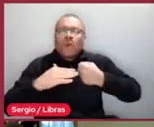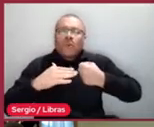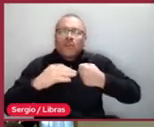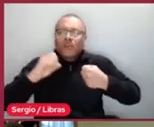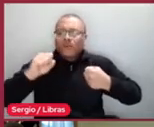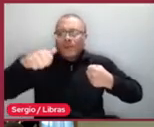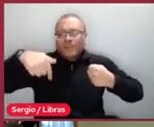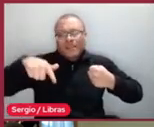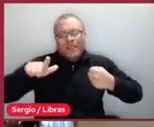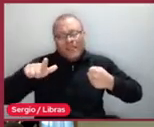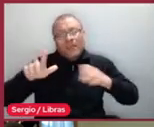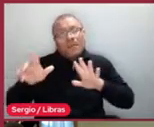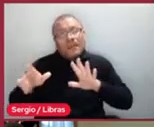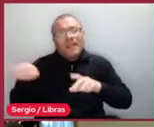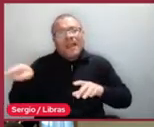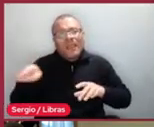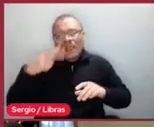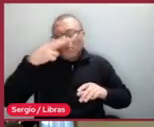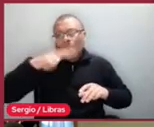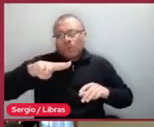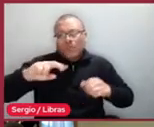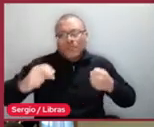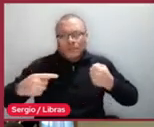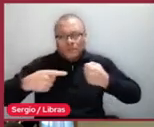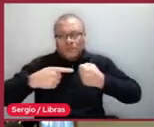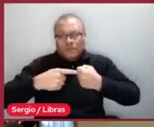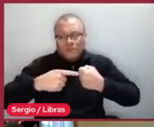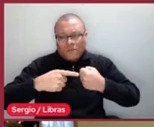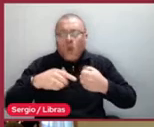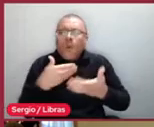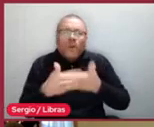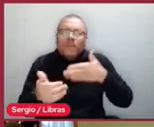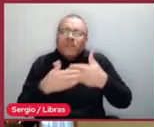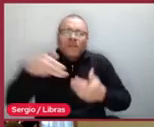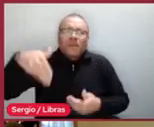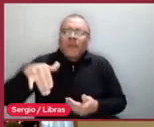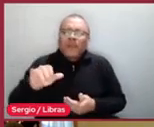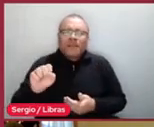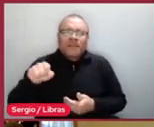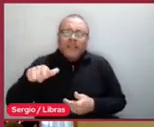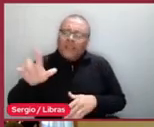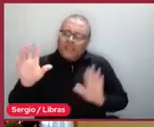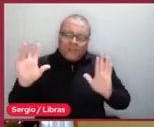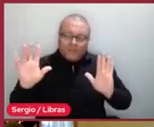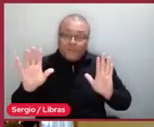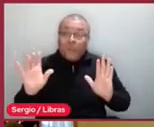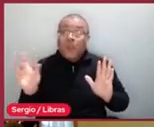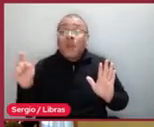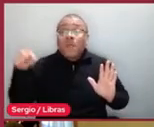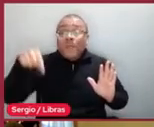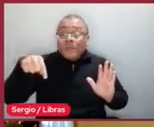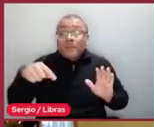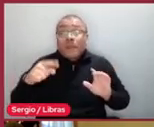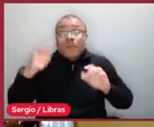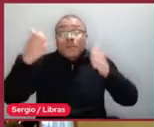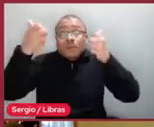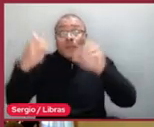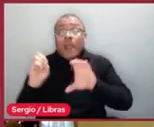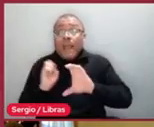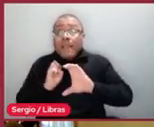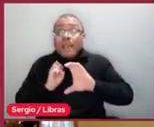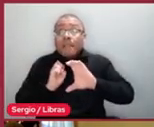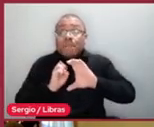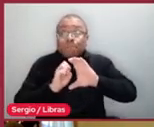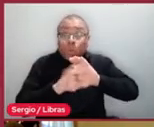the example of Postgre, but it could be MySQL or whatever. And what we do today is we accept input, validate the data,